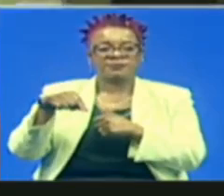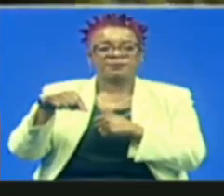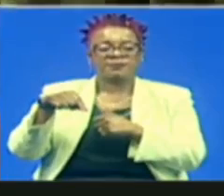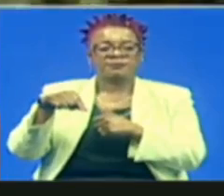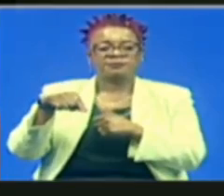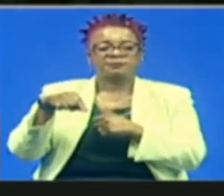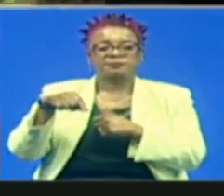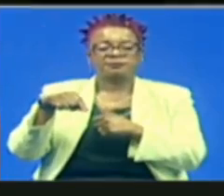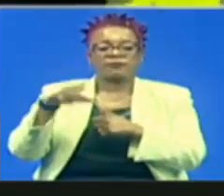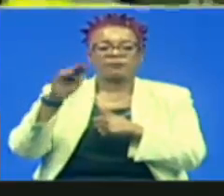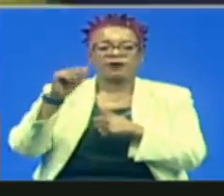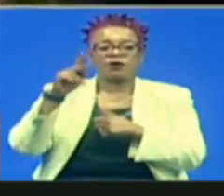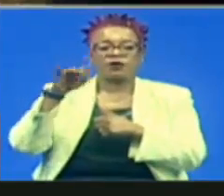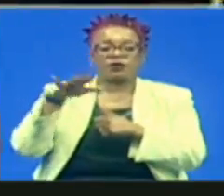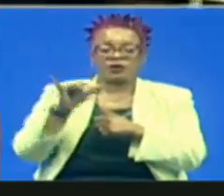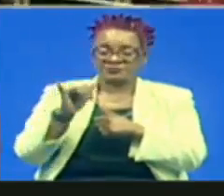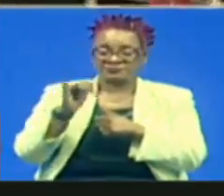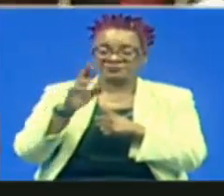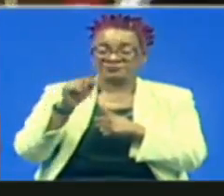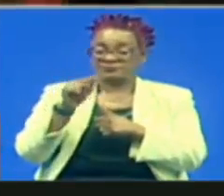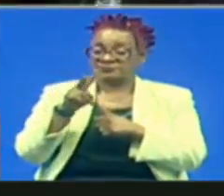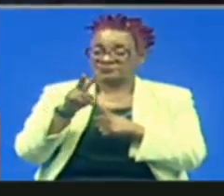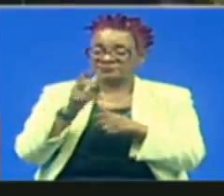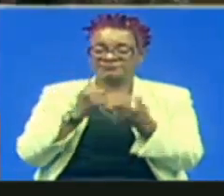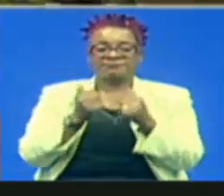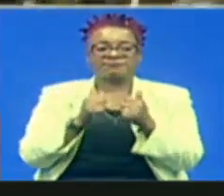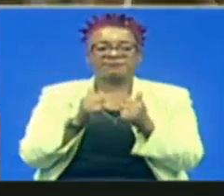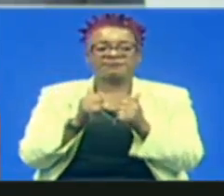Yoshua Makori, NTV Sport.